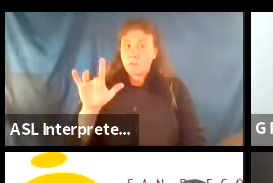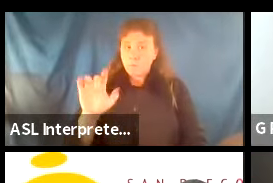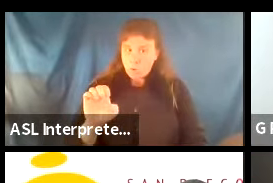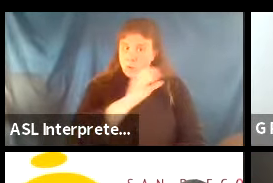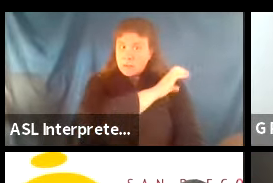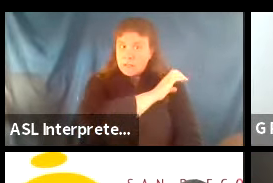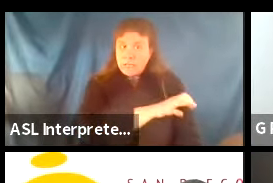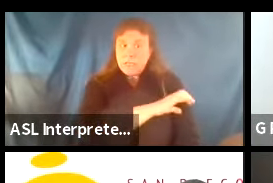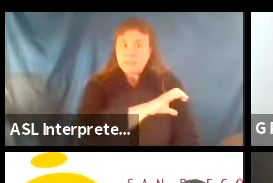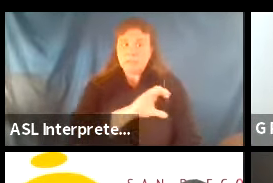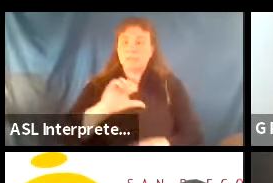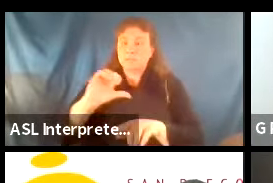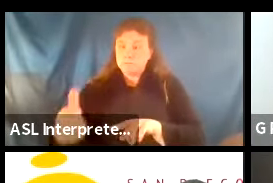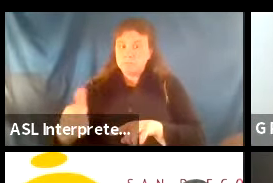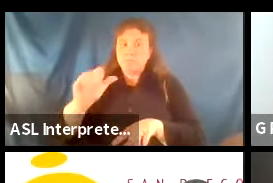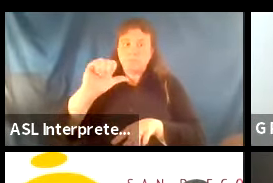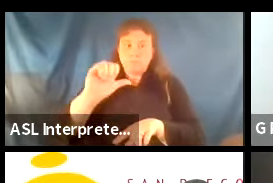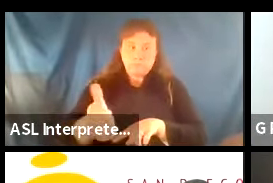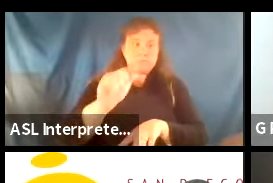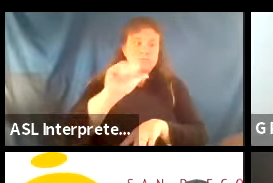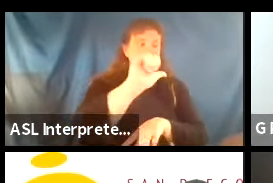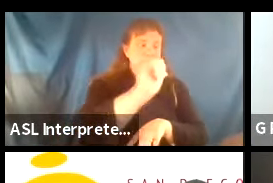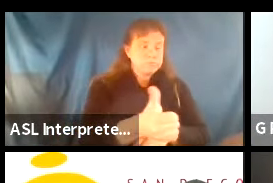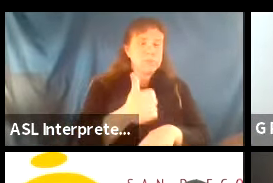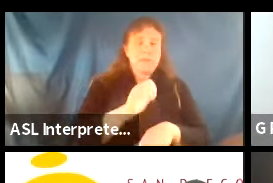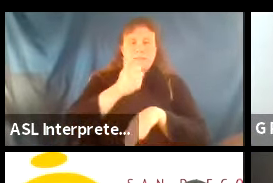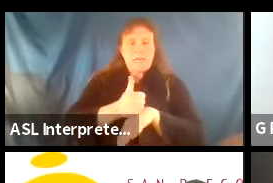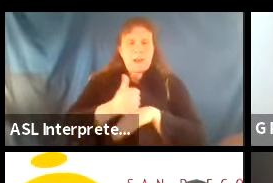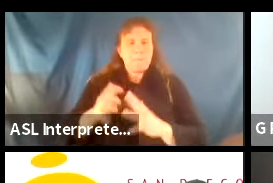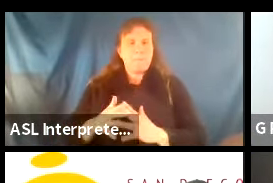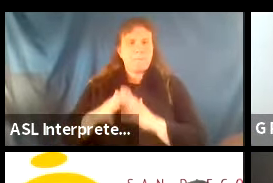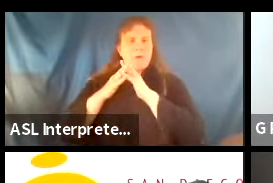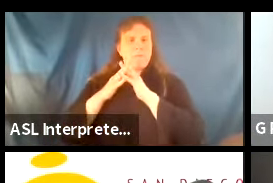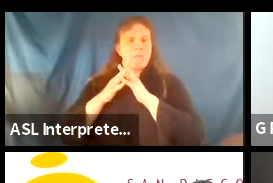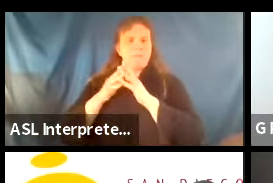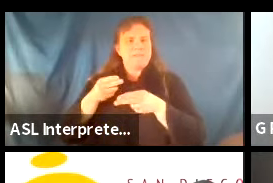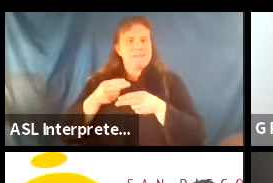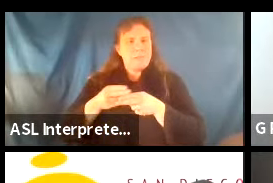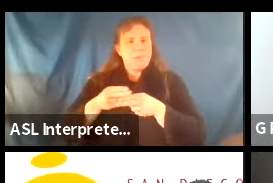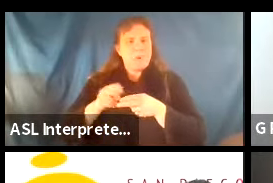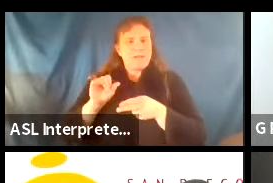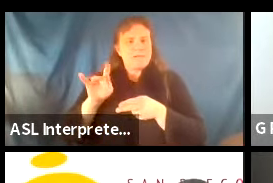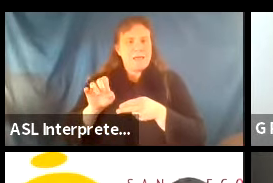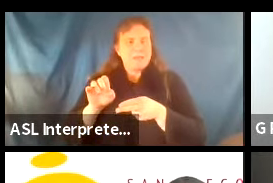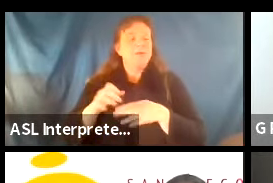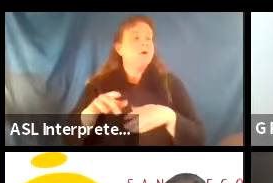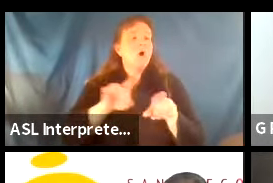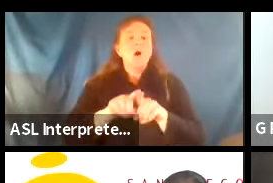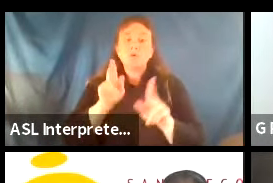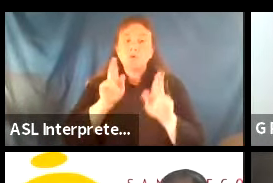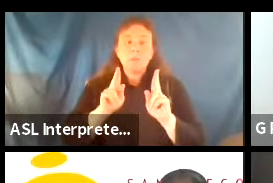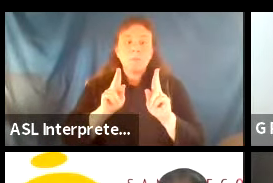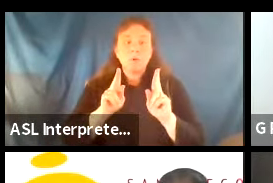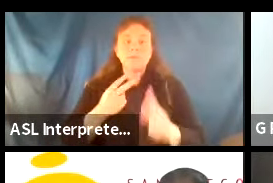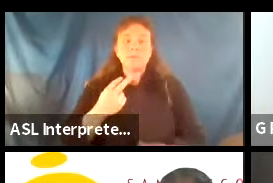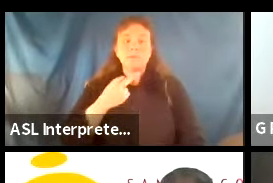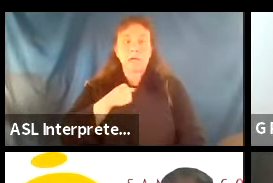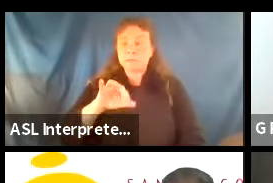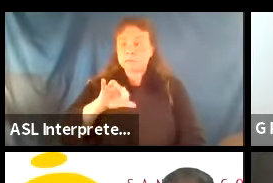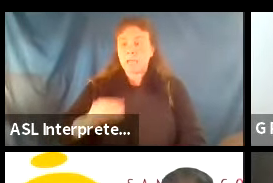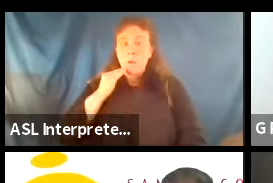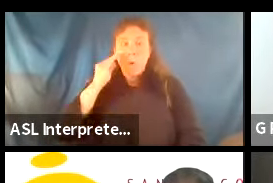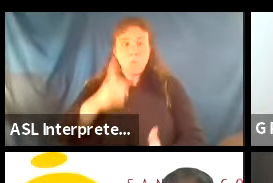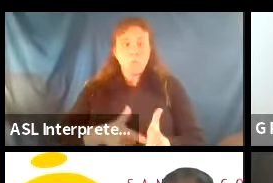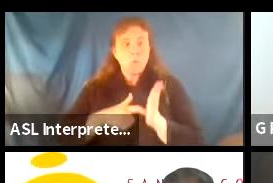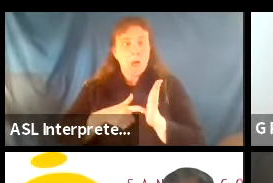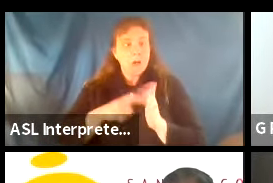sites, and how do we reach those who are homebound? Those are some of the conversations that we need to pivot to. And with the process of the TPA